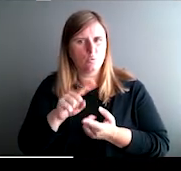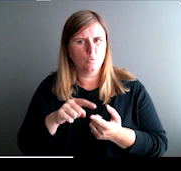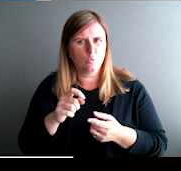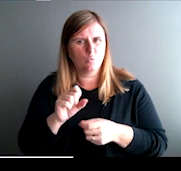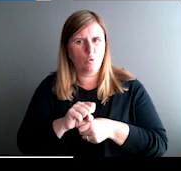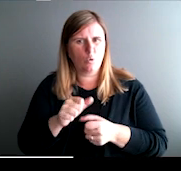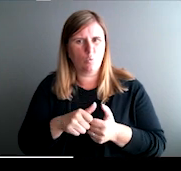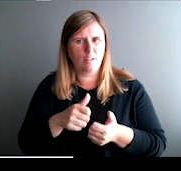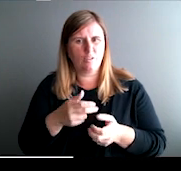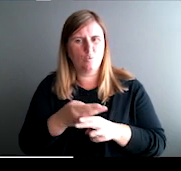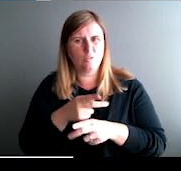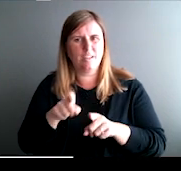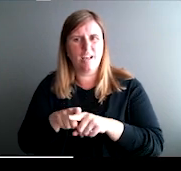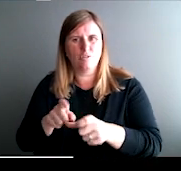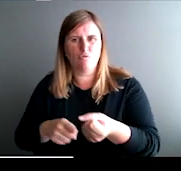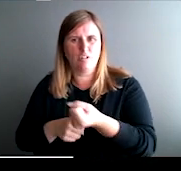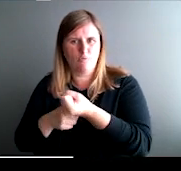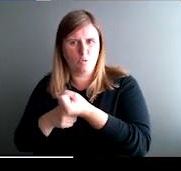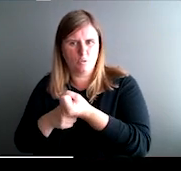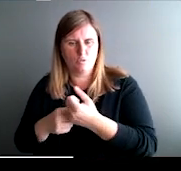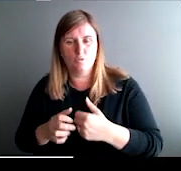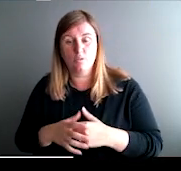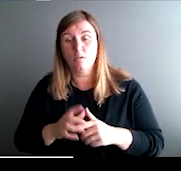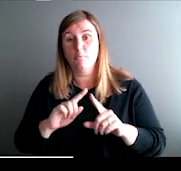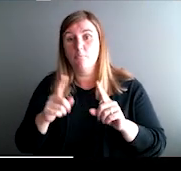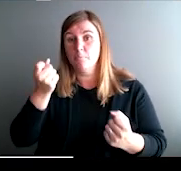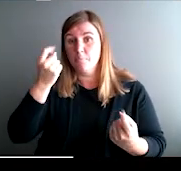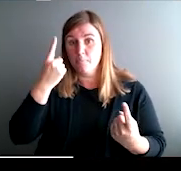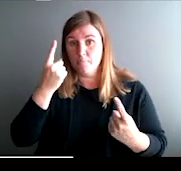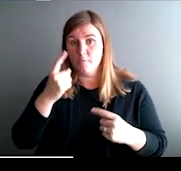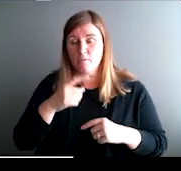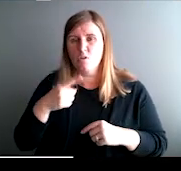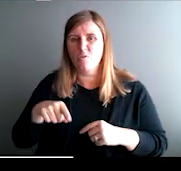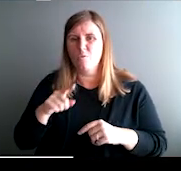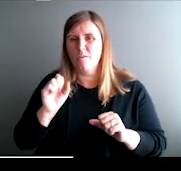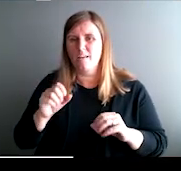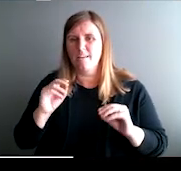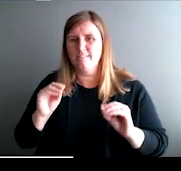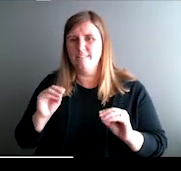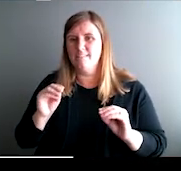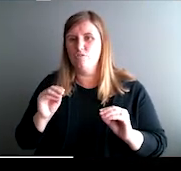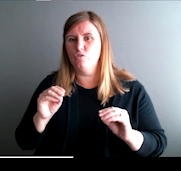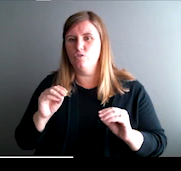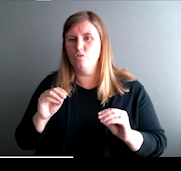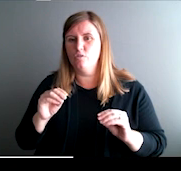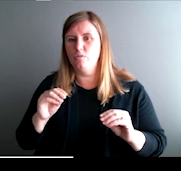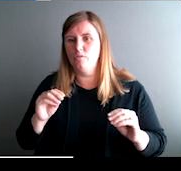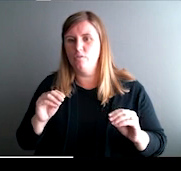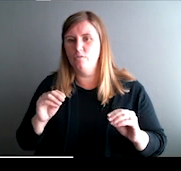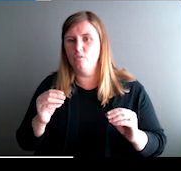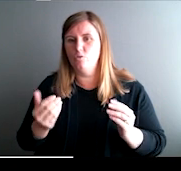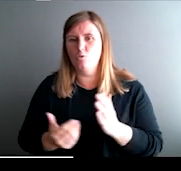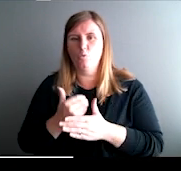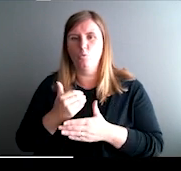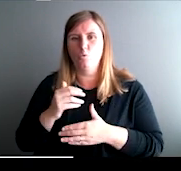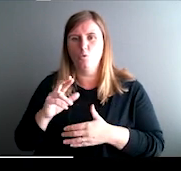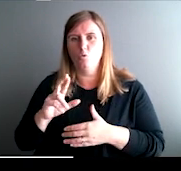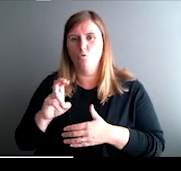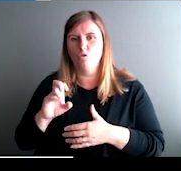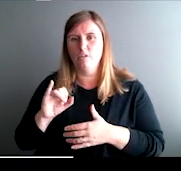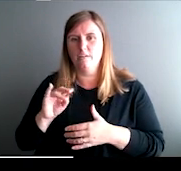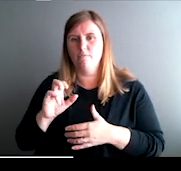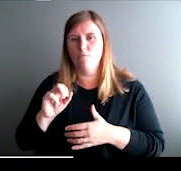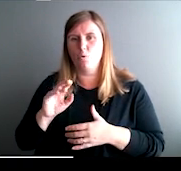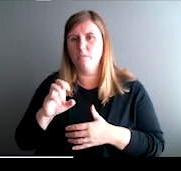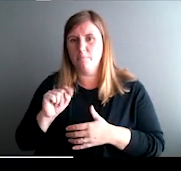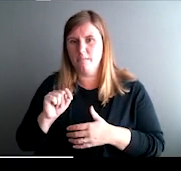as far as reinforcers go. However, you can condition new reinforcement. You can teach students